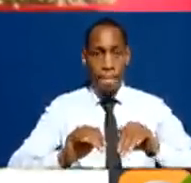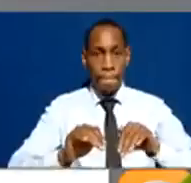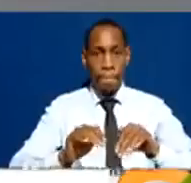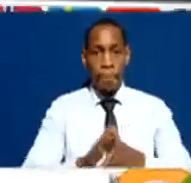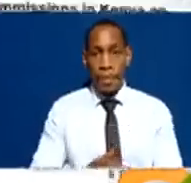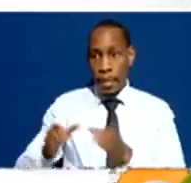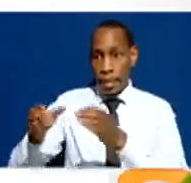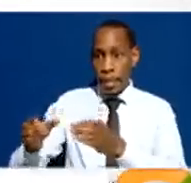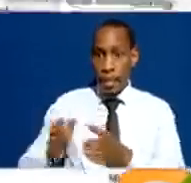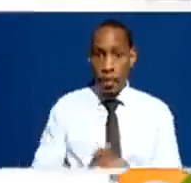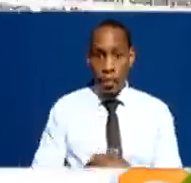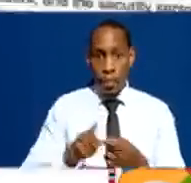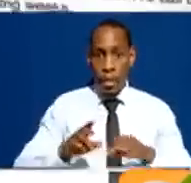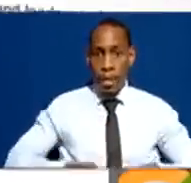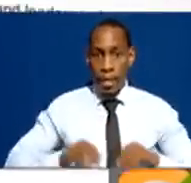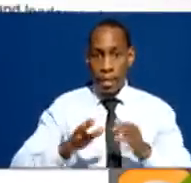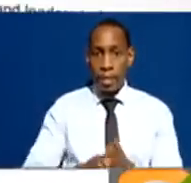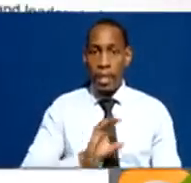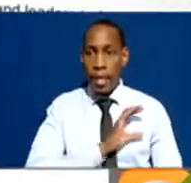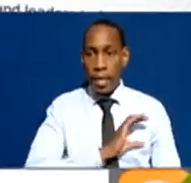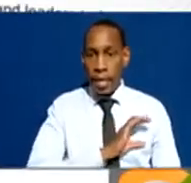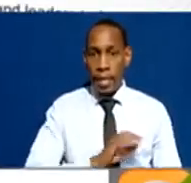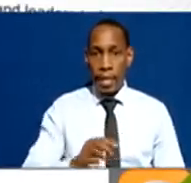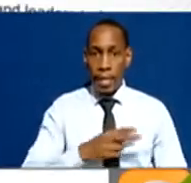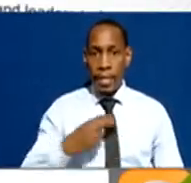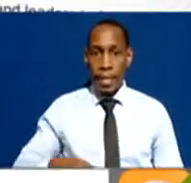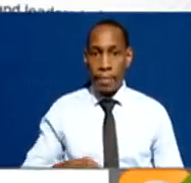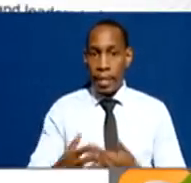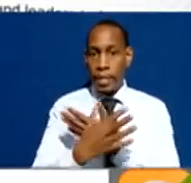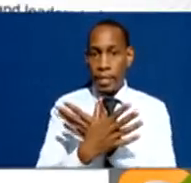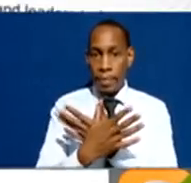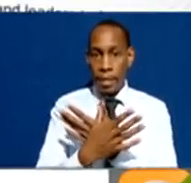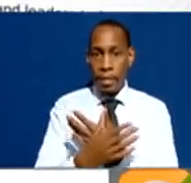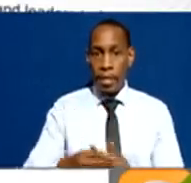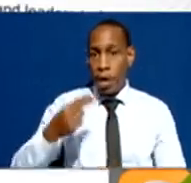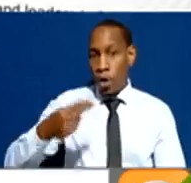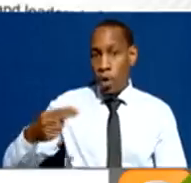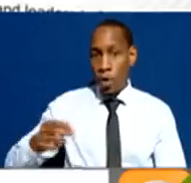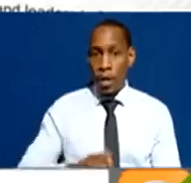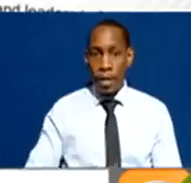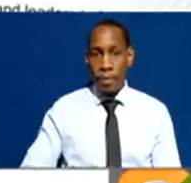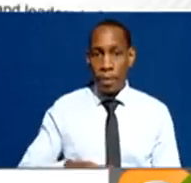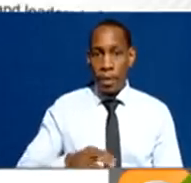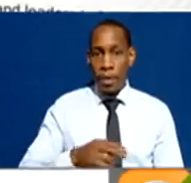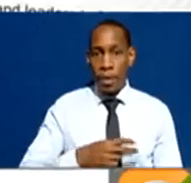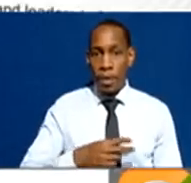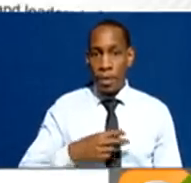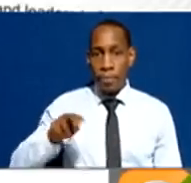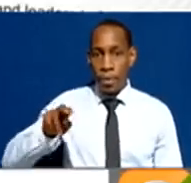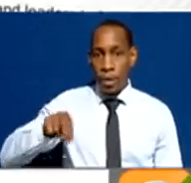the envoys from Australia, Canada, Denmark, Germany, the Netherlands, Norway,